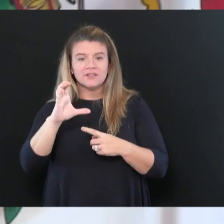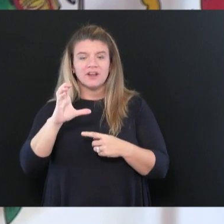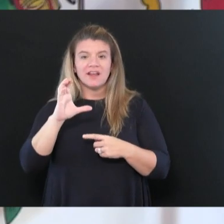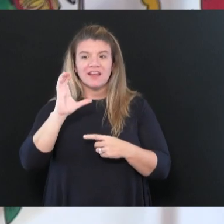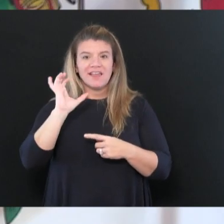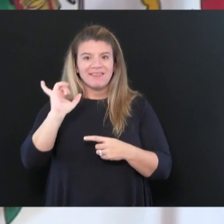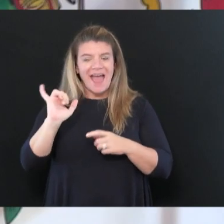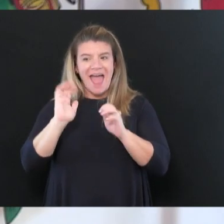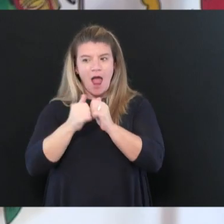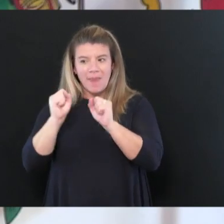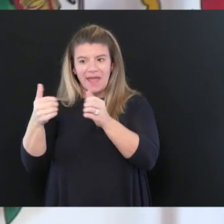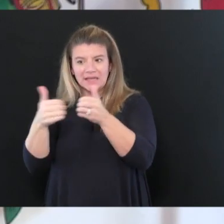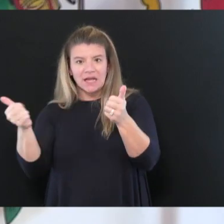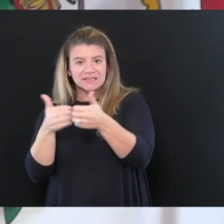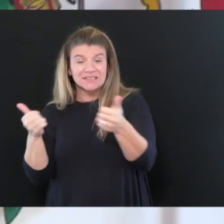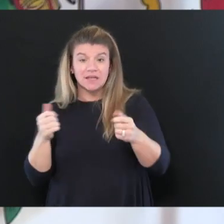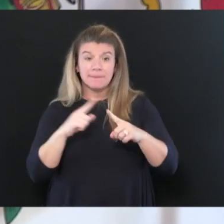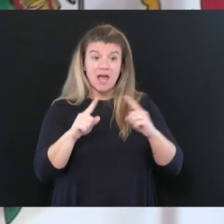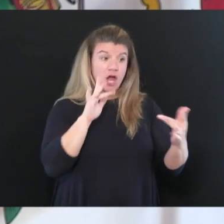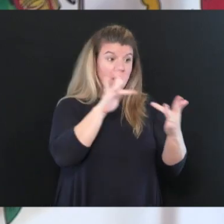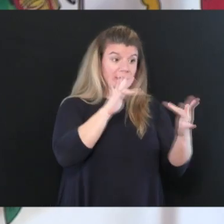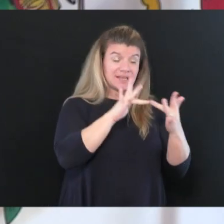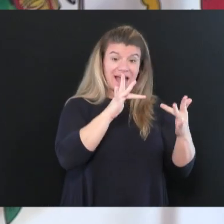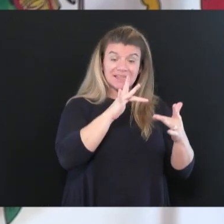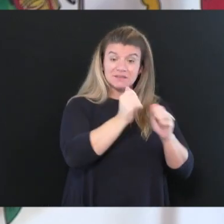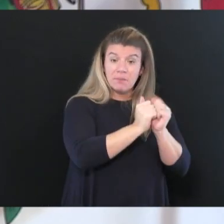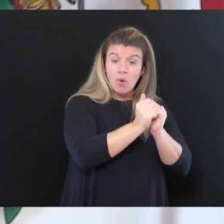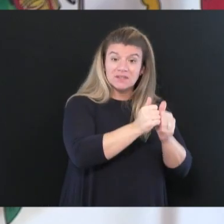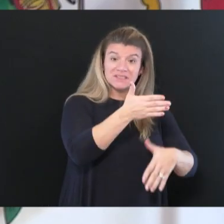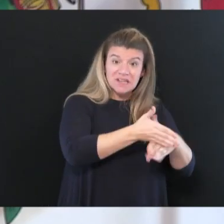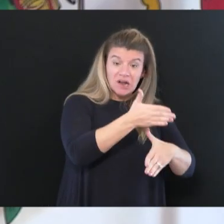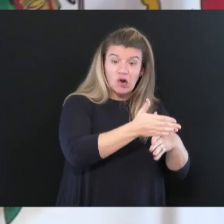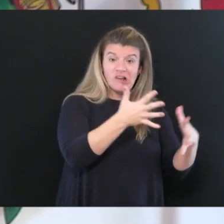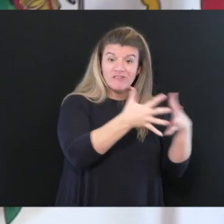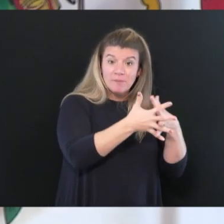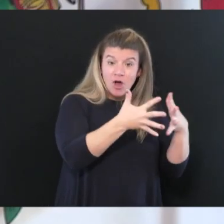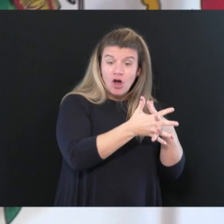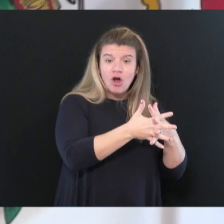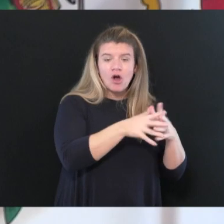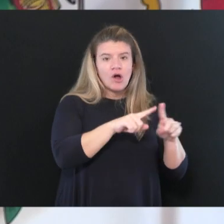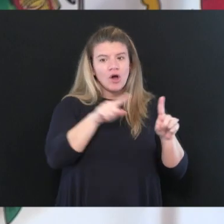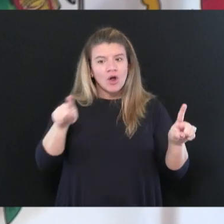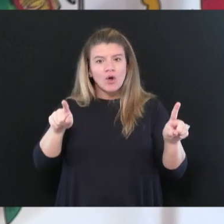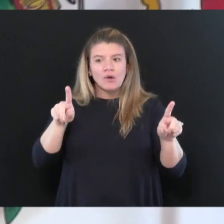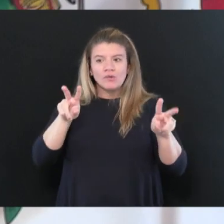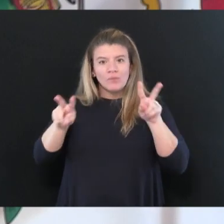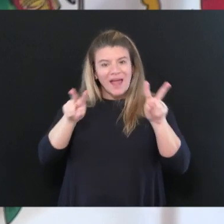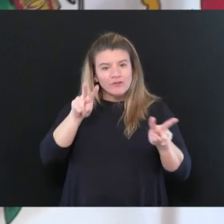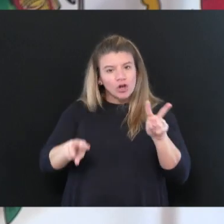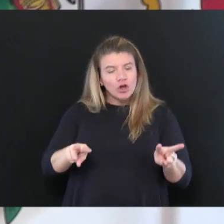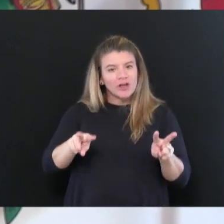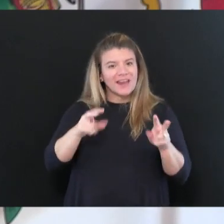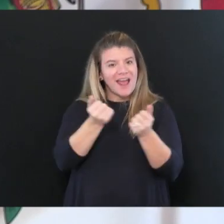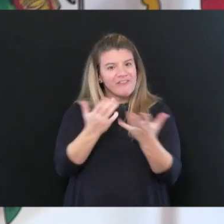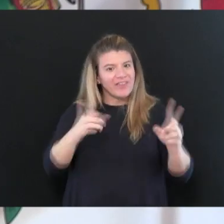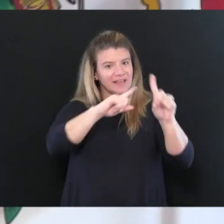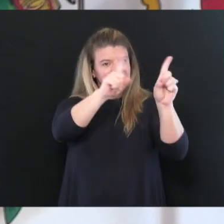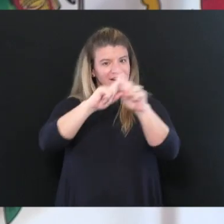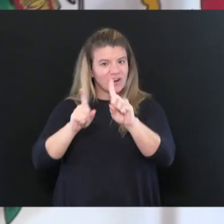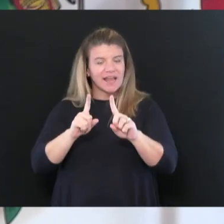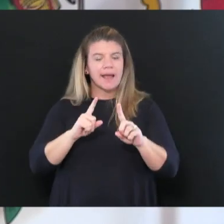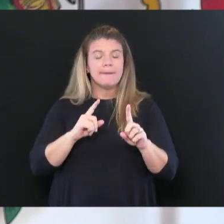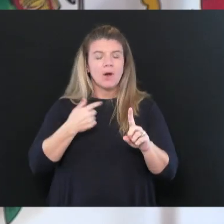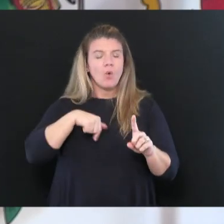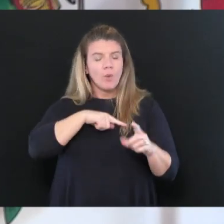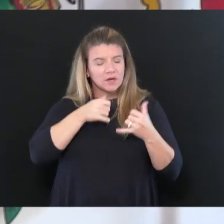everything, the soccer, the football and everything, but we've got to surely look at differently, but we're trying